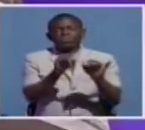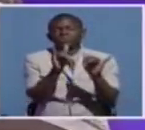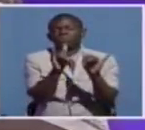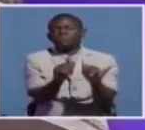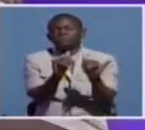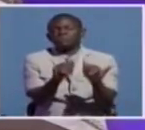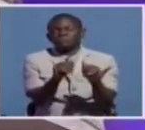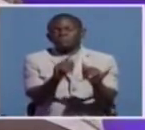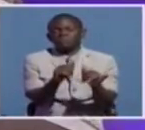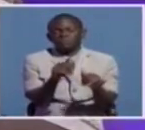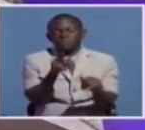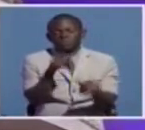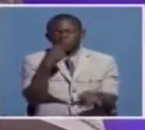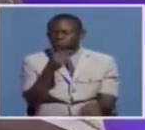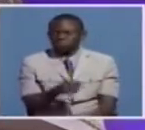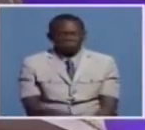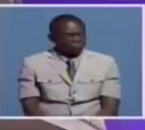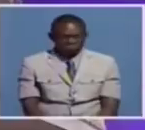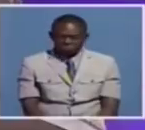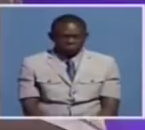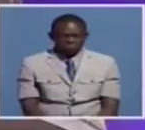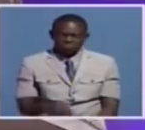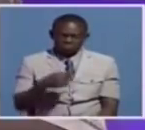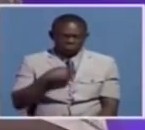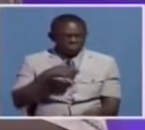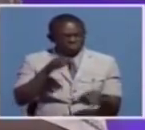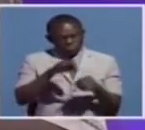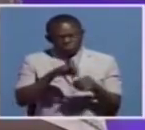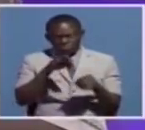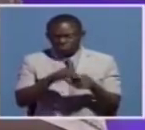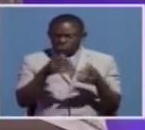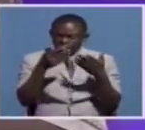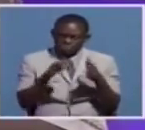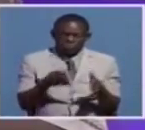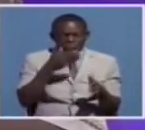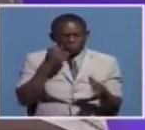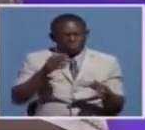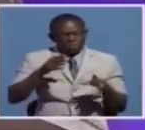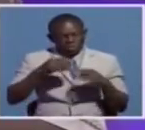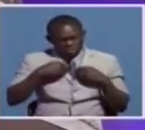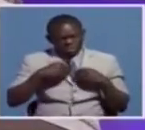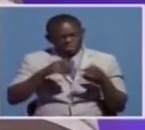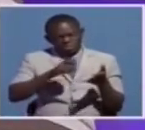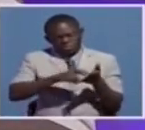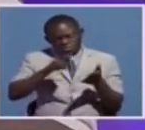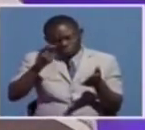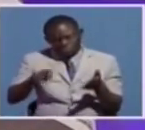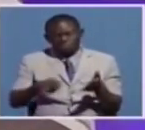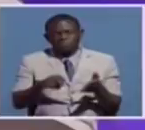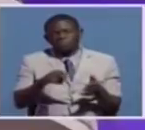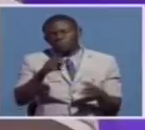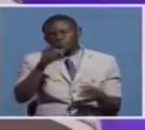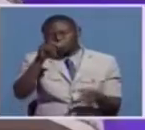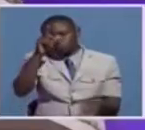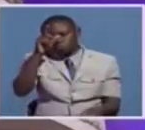no, here, let's concede defeat, and we go. For me, that was one of the greatest moments